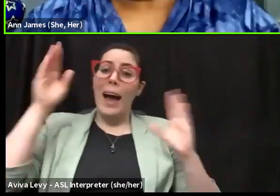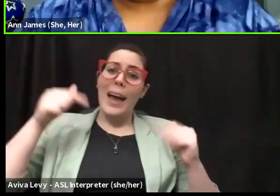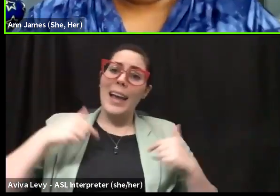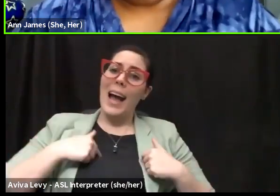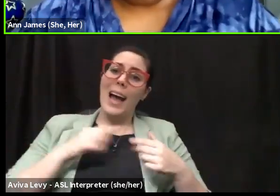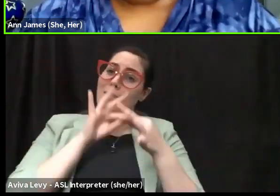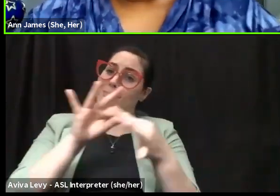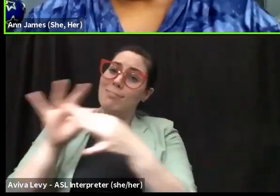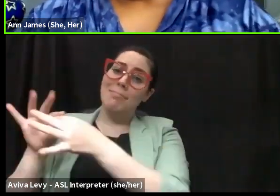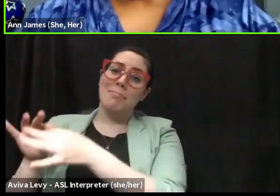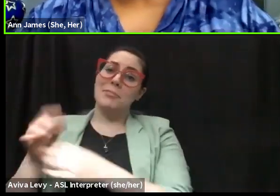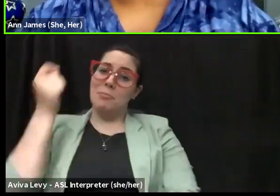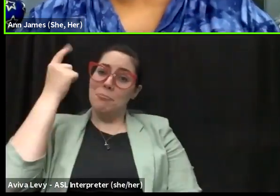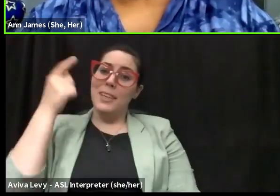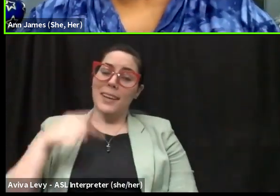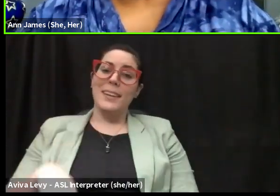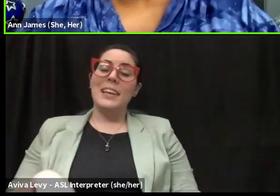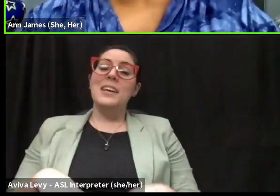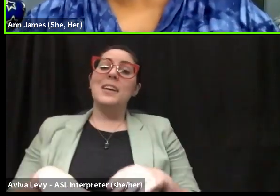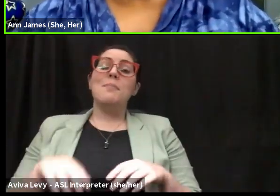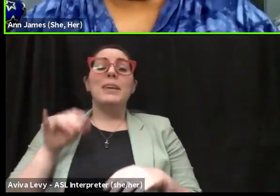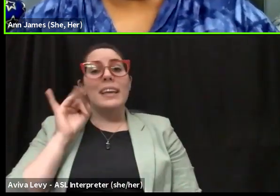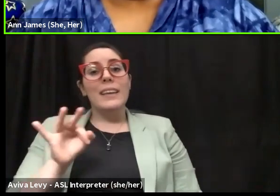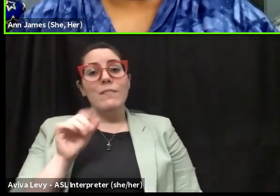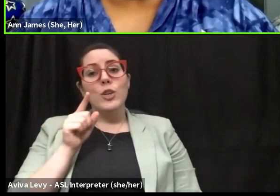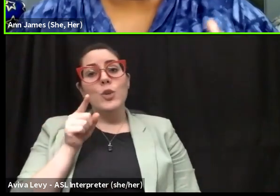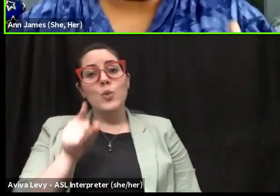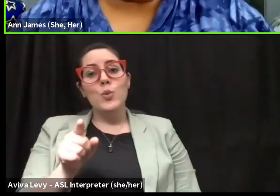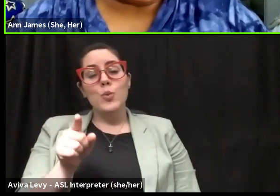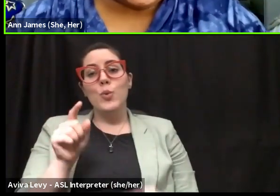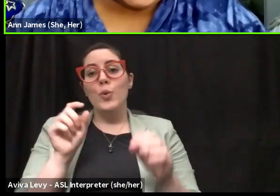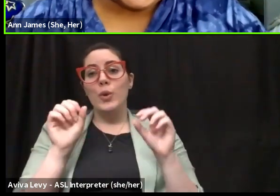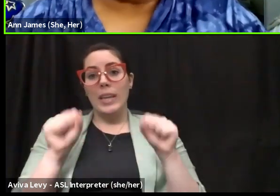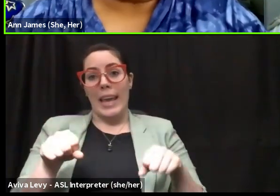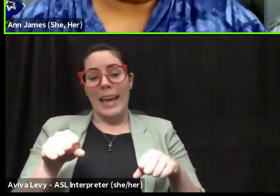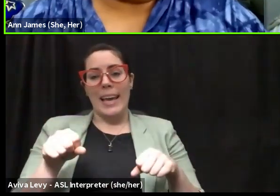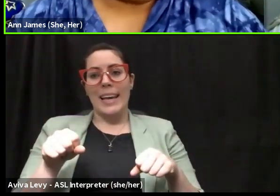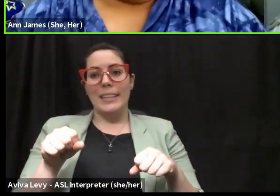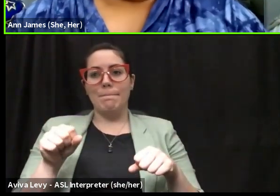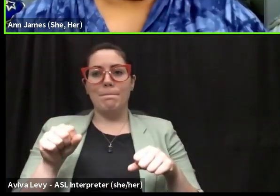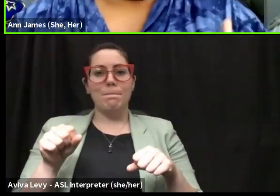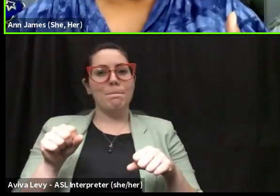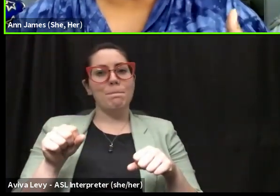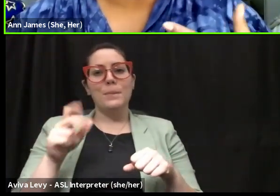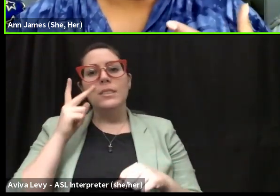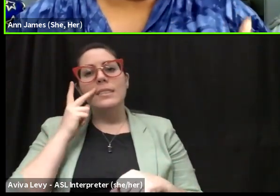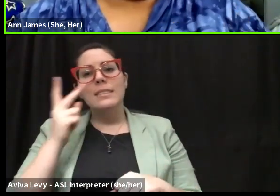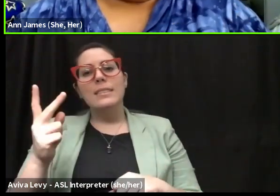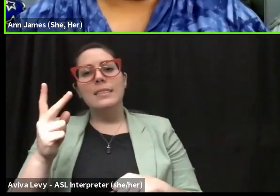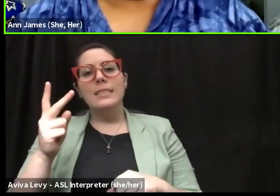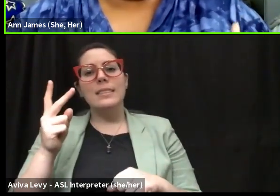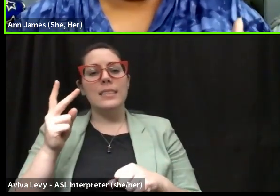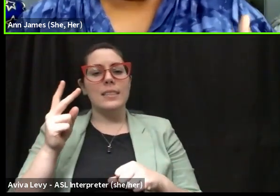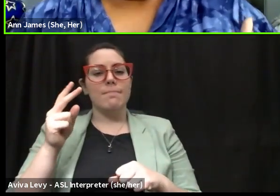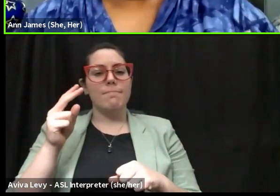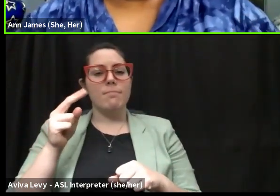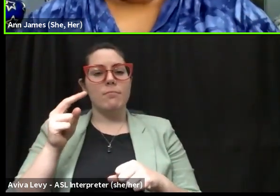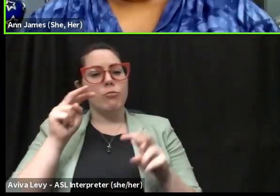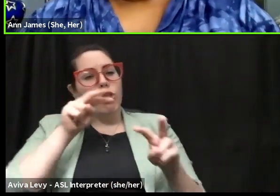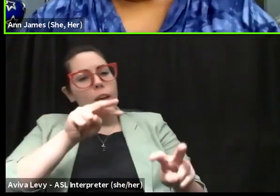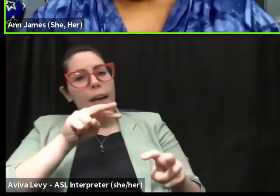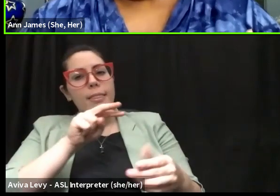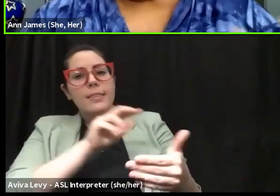clan. If you can look at the study of consent